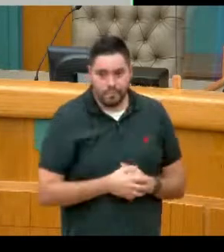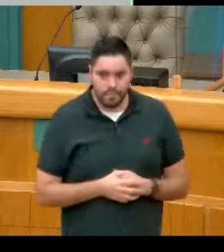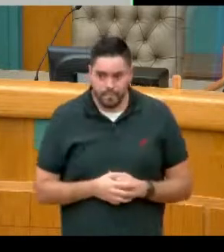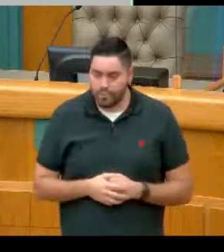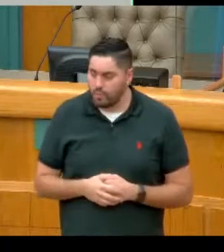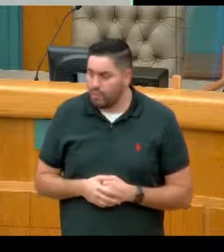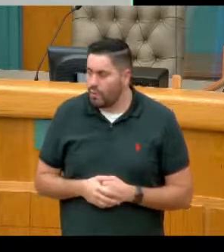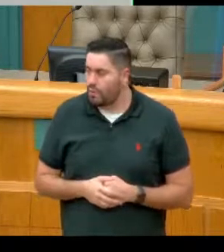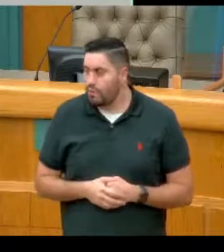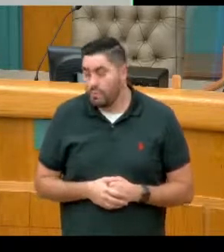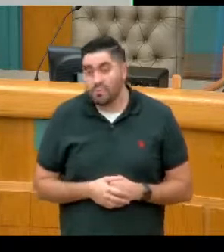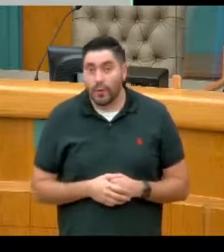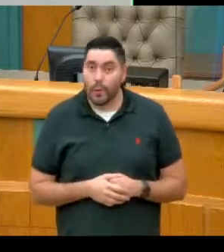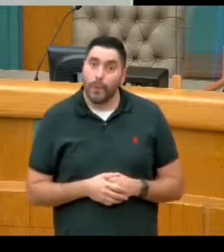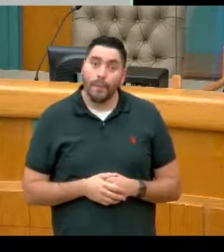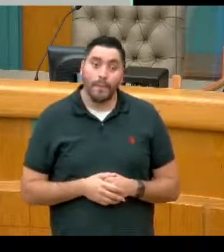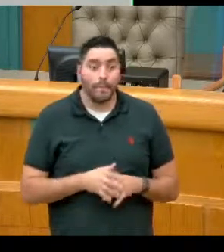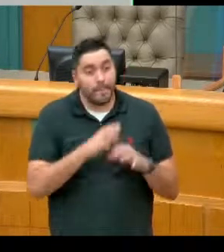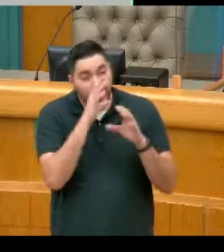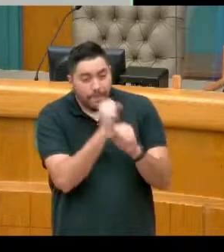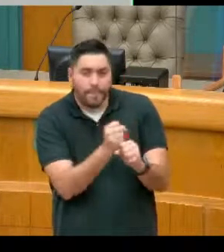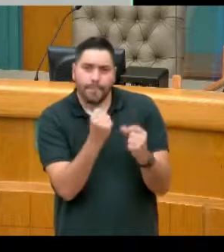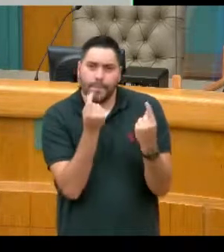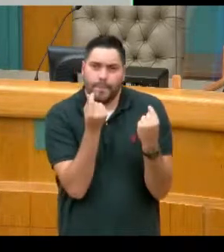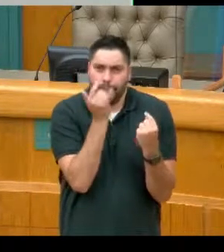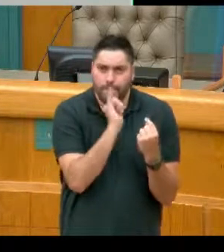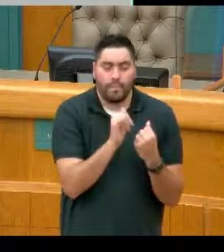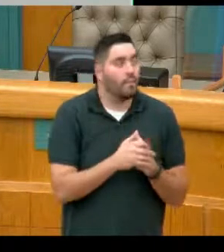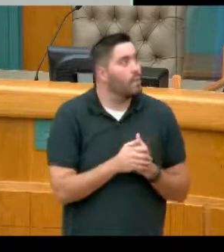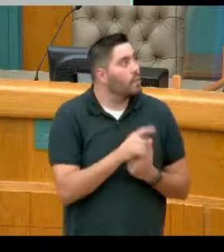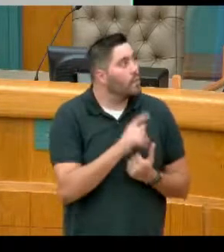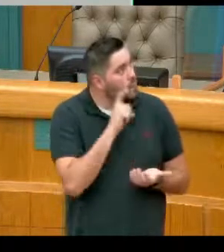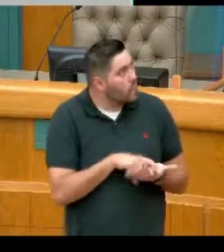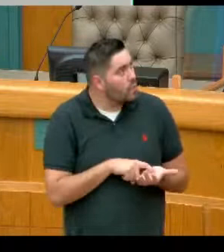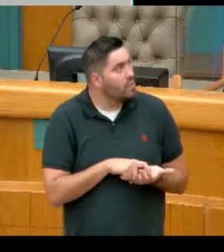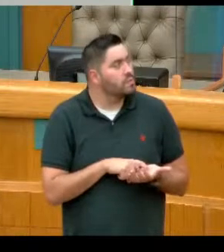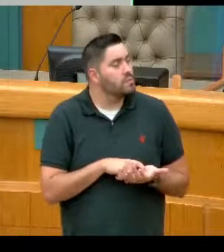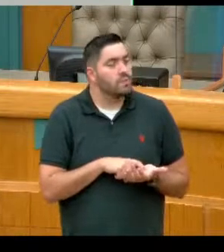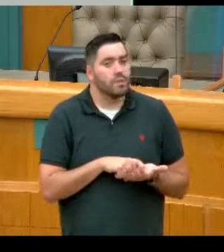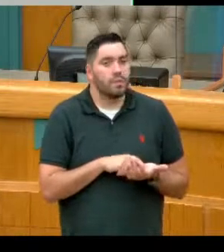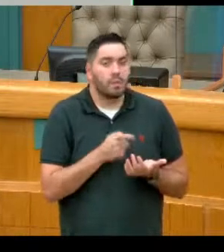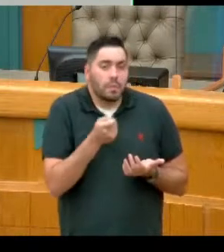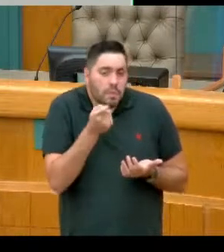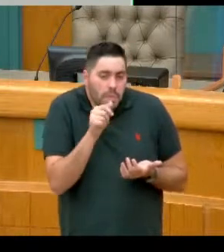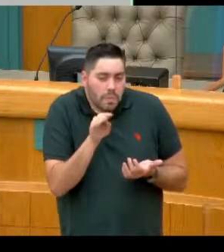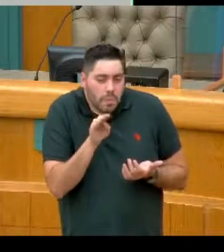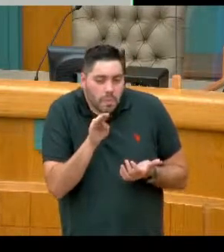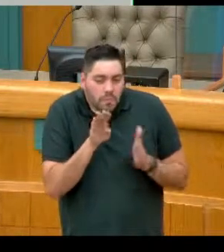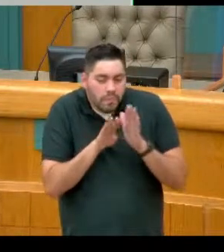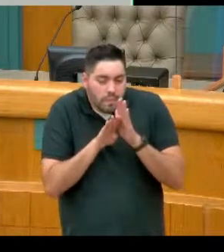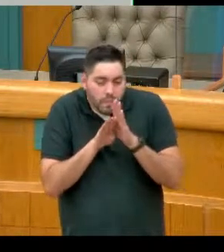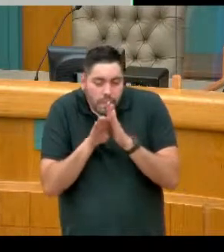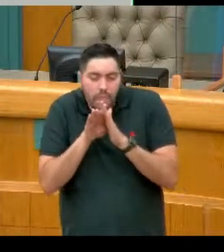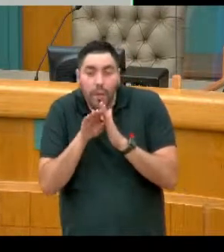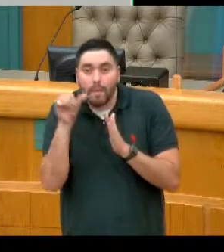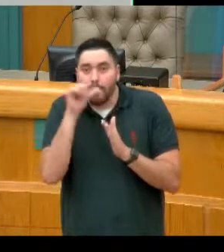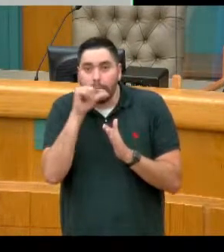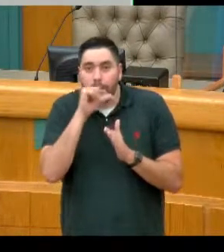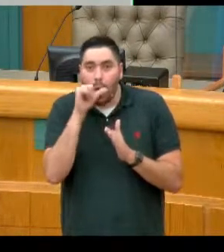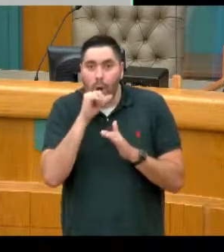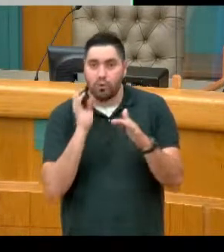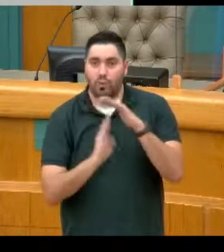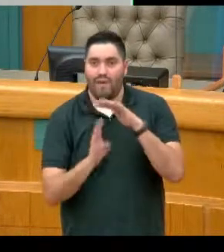of how those rates of infection might change. The first one I'm going to show you is the essential and non-essential